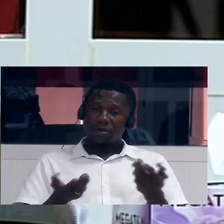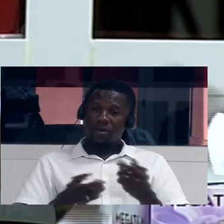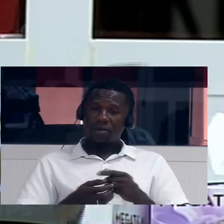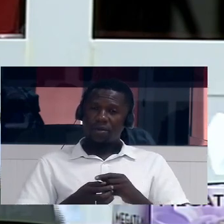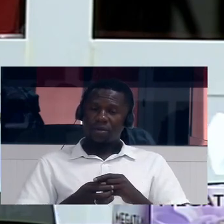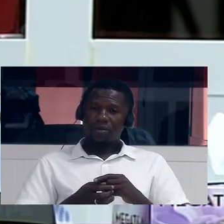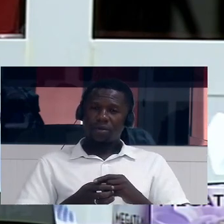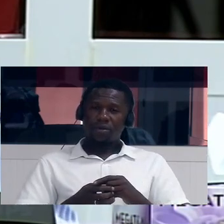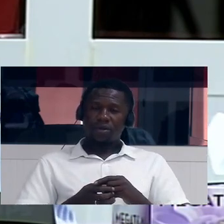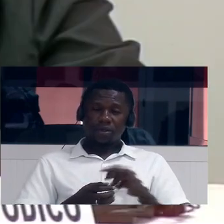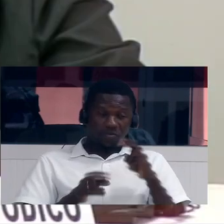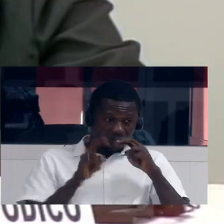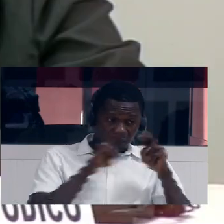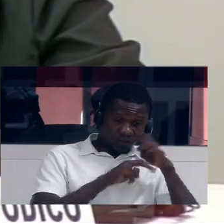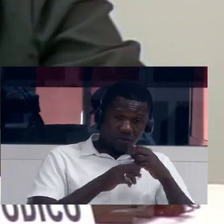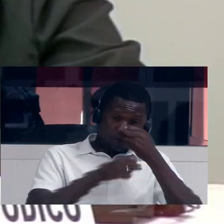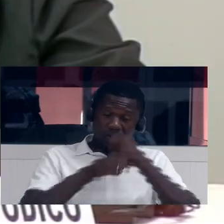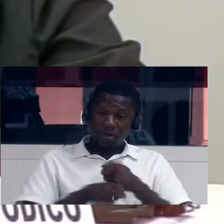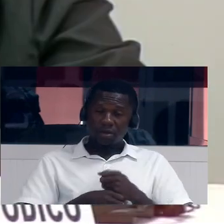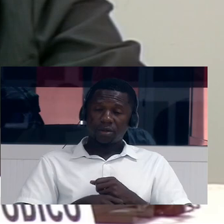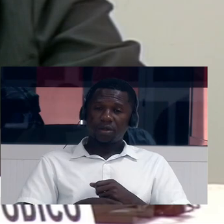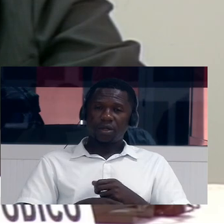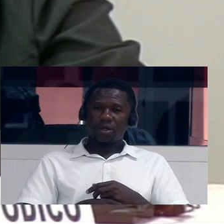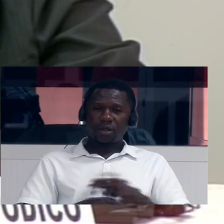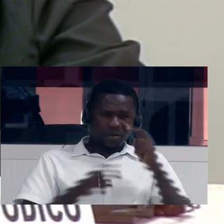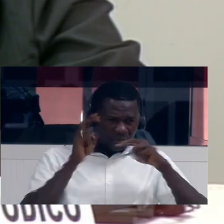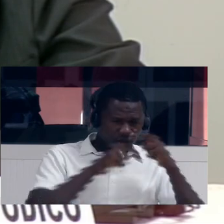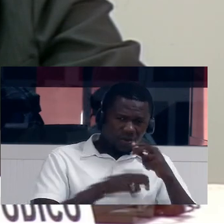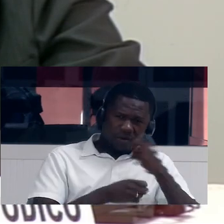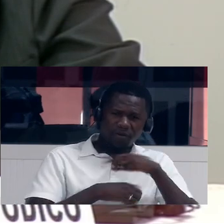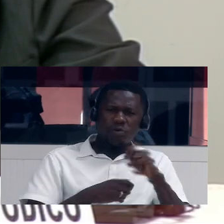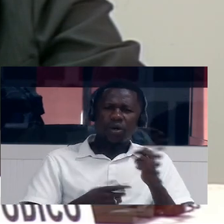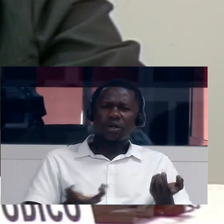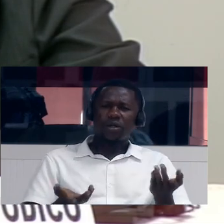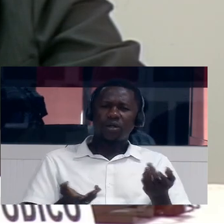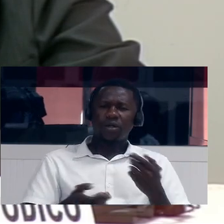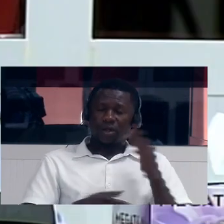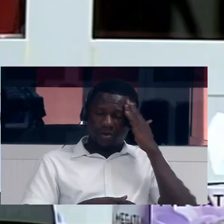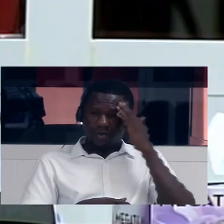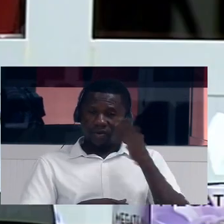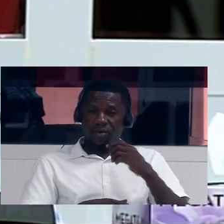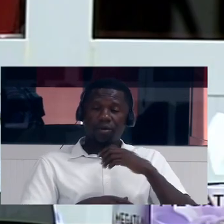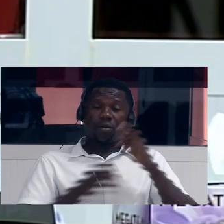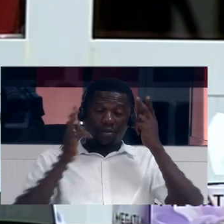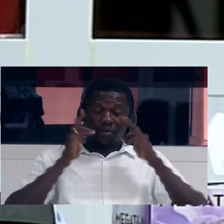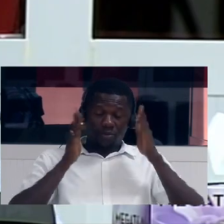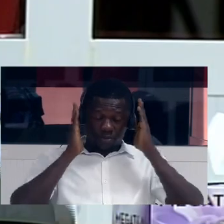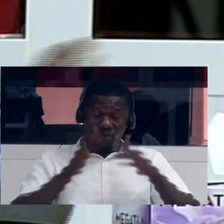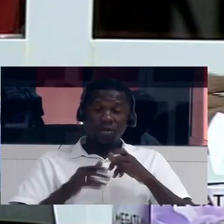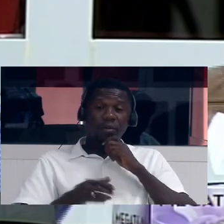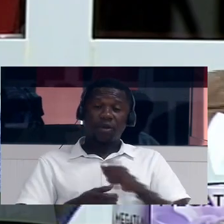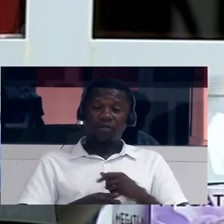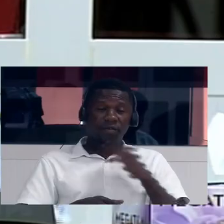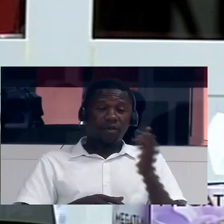church." "Spy church for what?" I also knew of a Muslim, my very good friend of